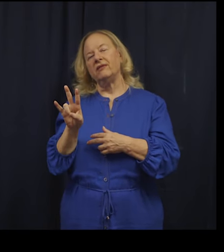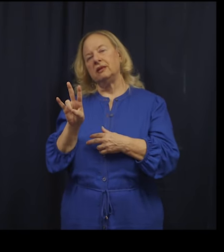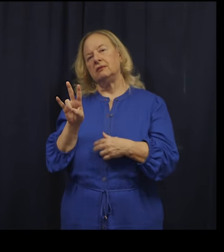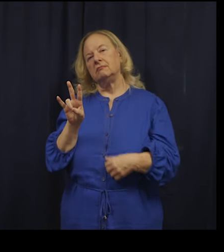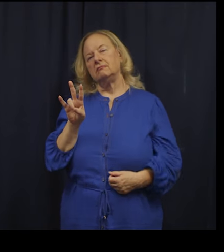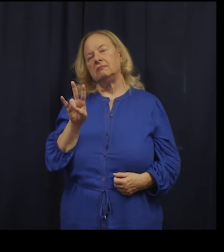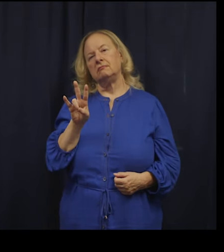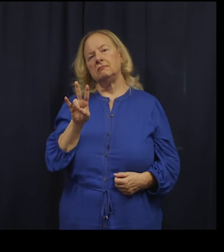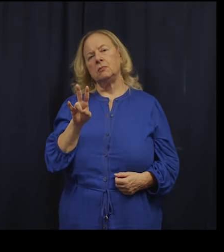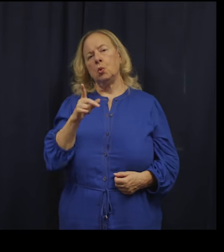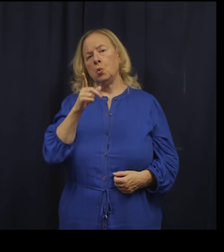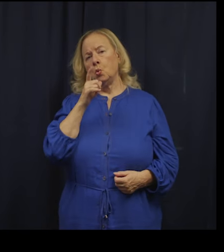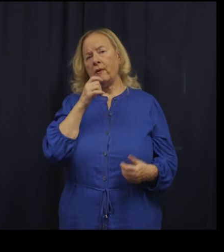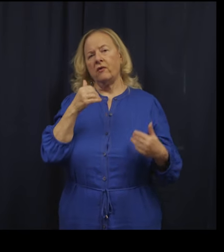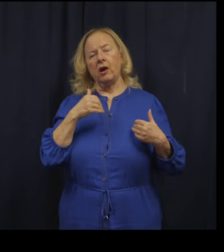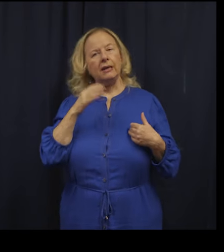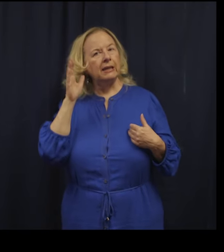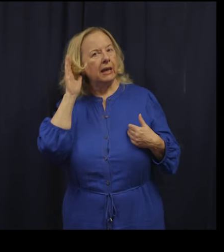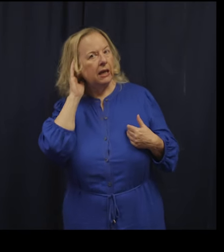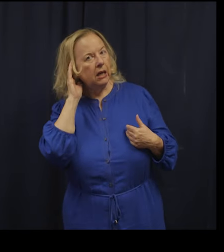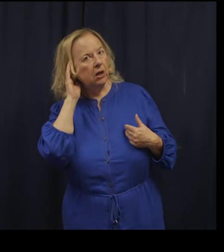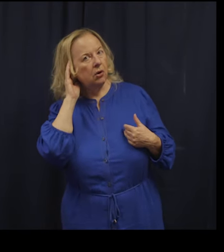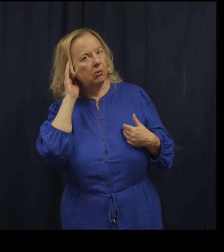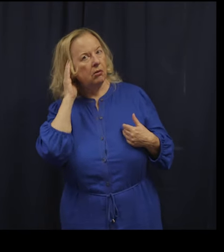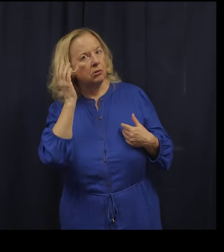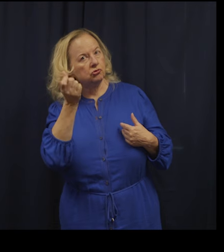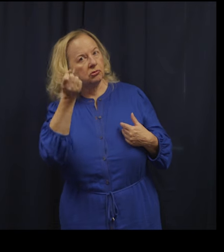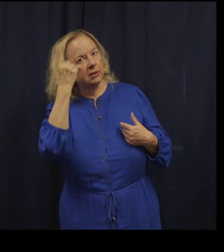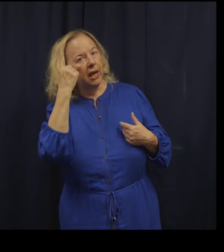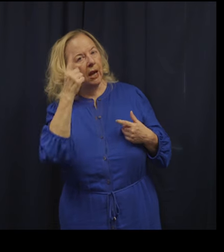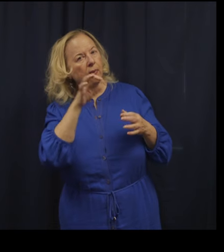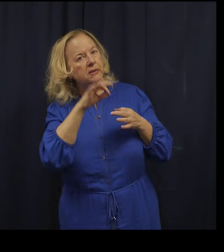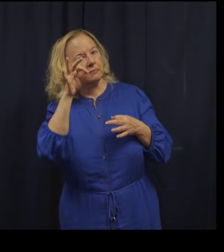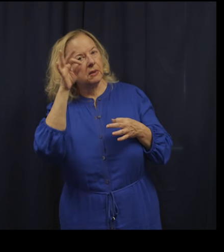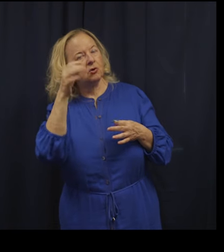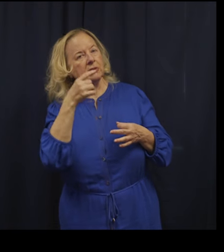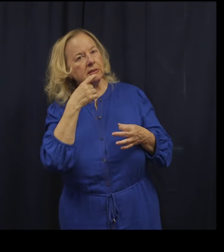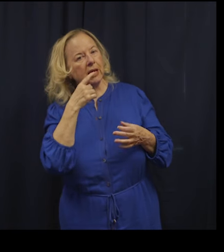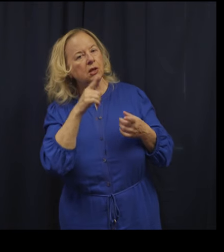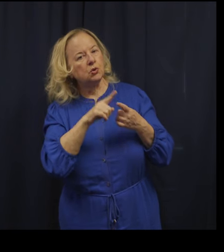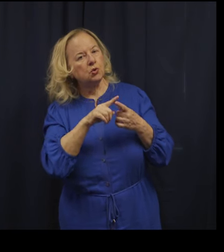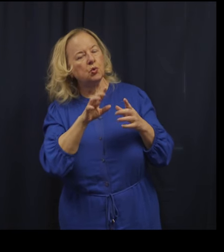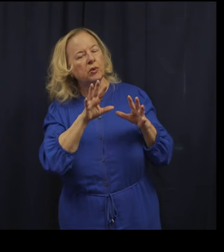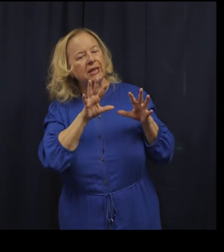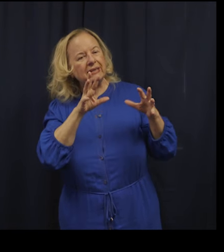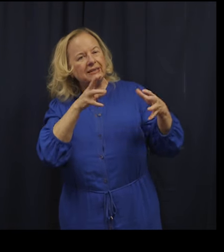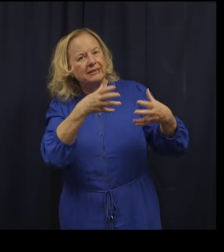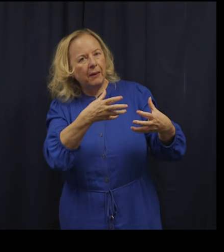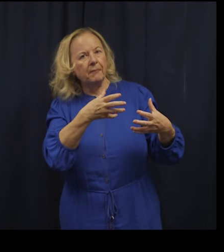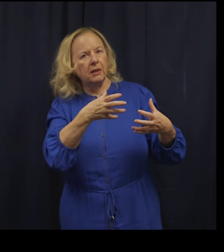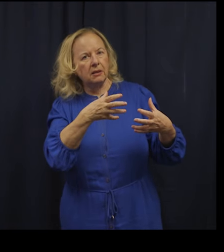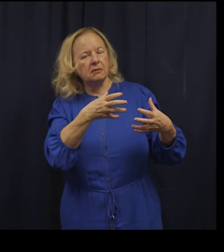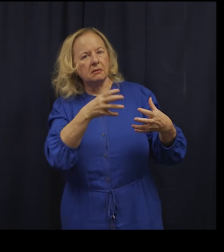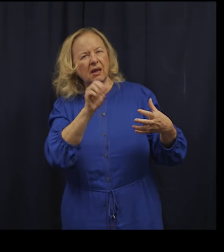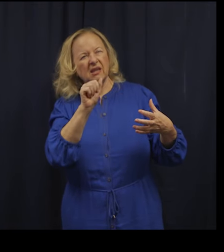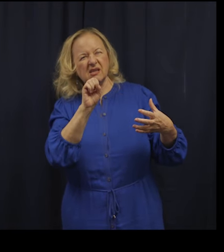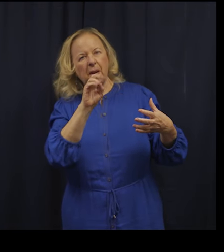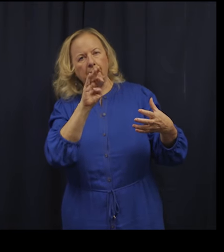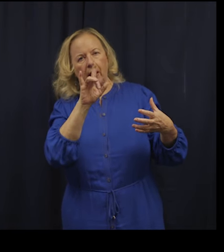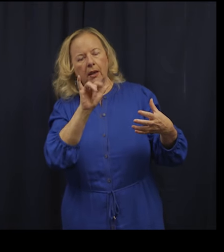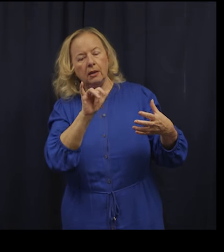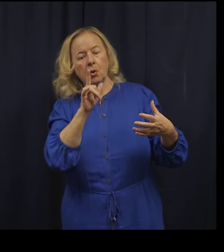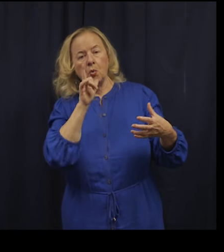2:7. Whoever has an ear to hear, let him hear what the Spirit is saying to the assemblies. To him that